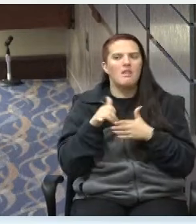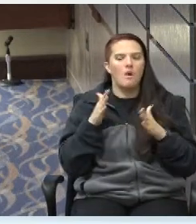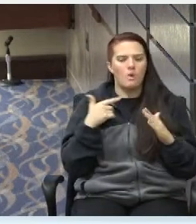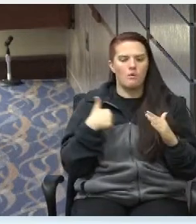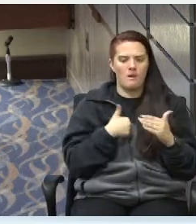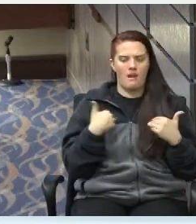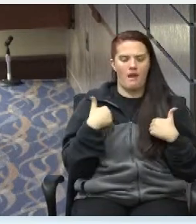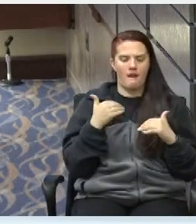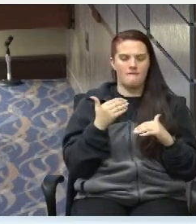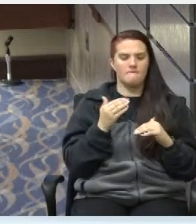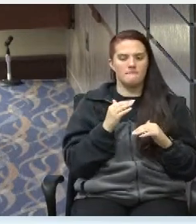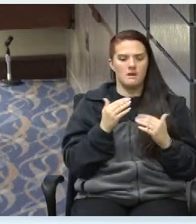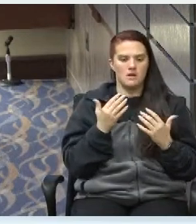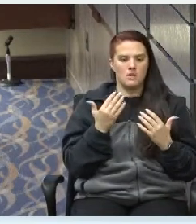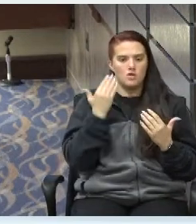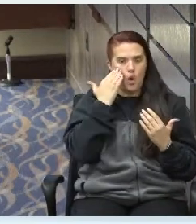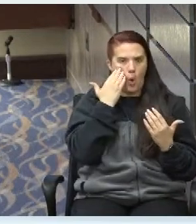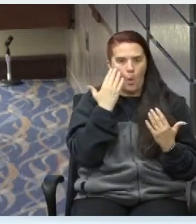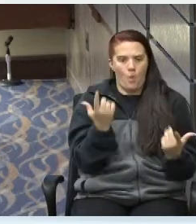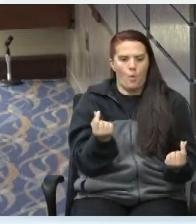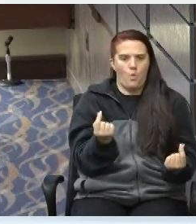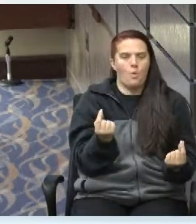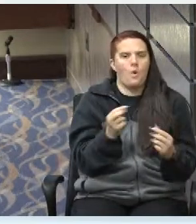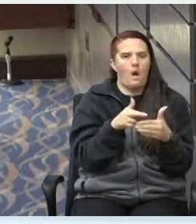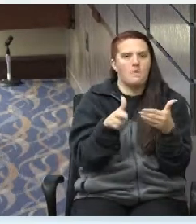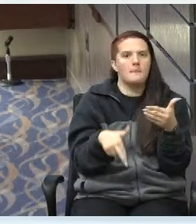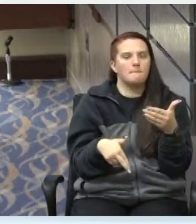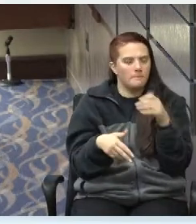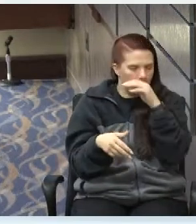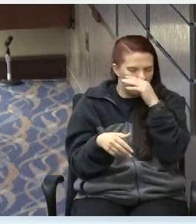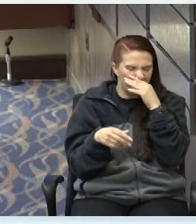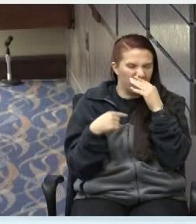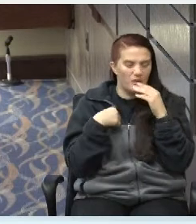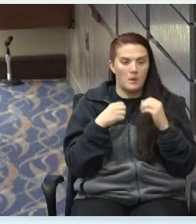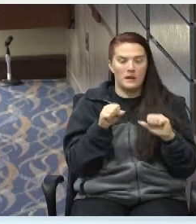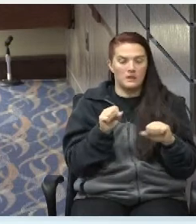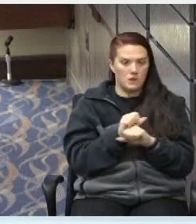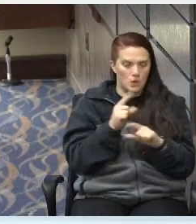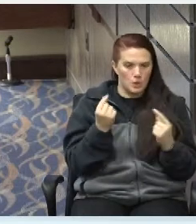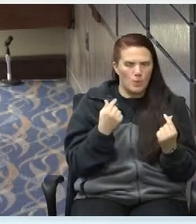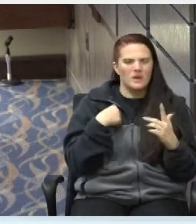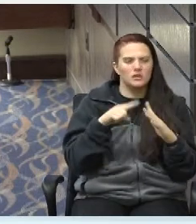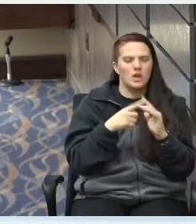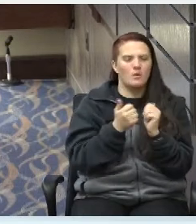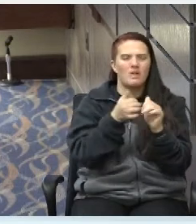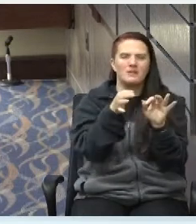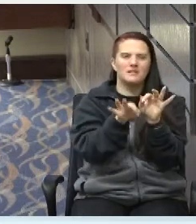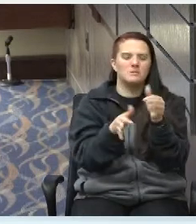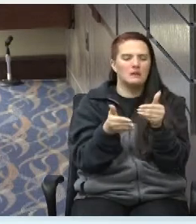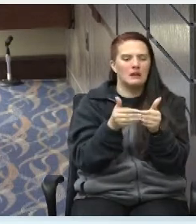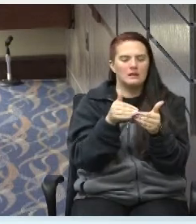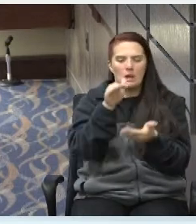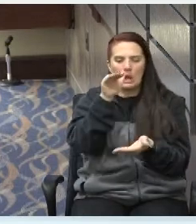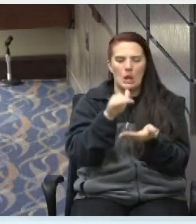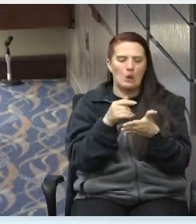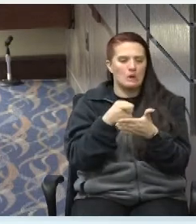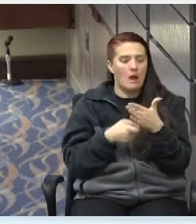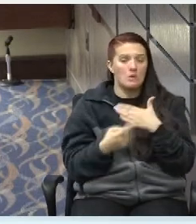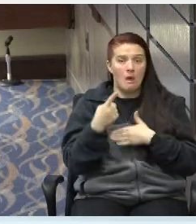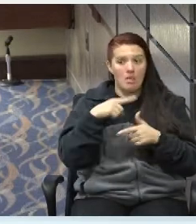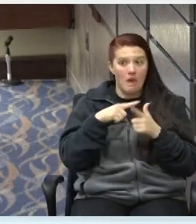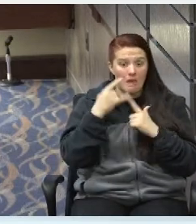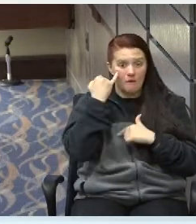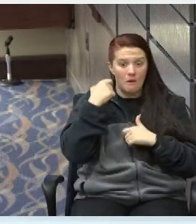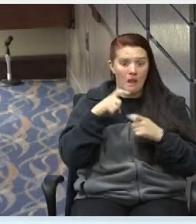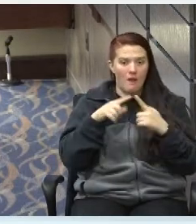we know what outcome to expect. And we can employ measures. We can start with sort of the simple, easy, low-cost ones, and then if we have to